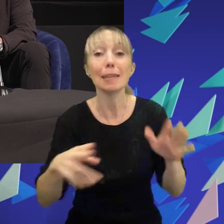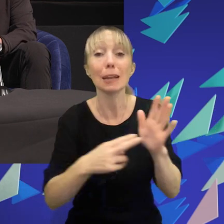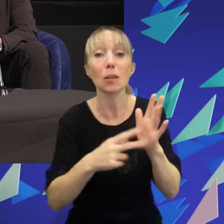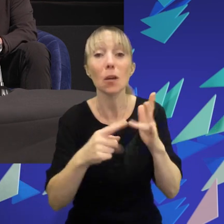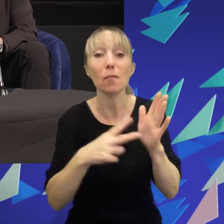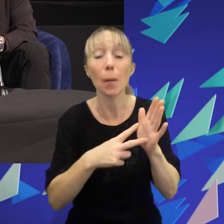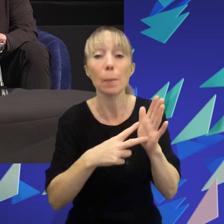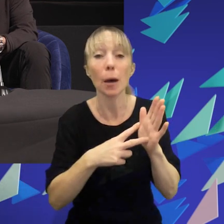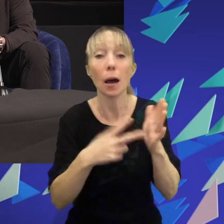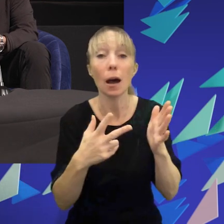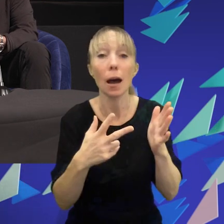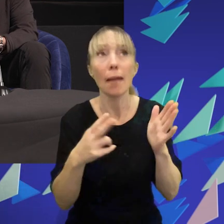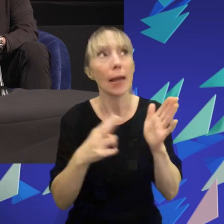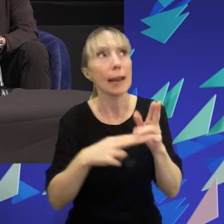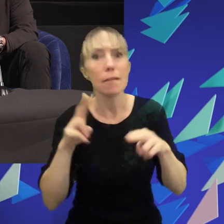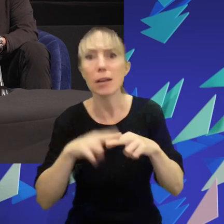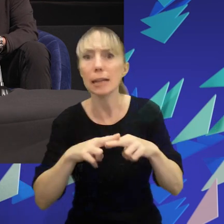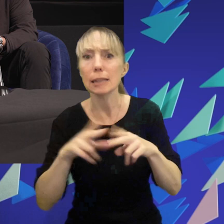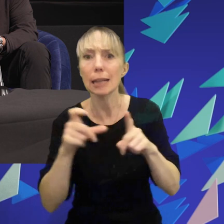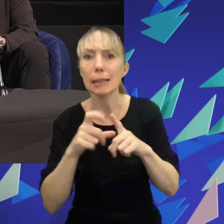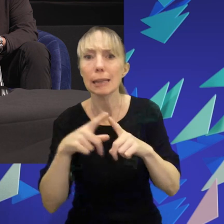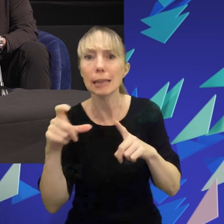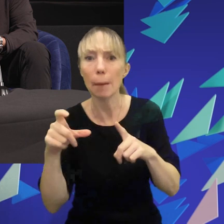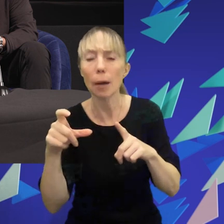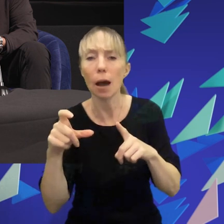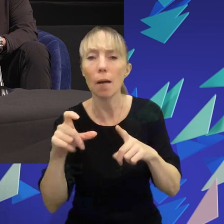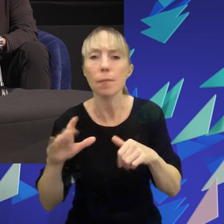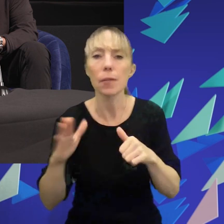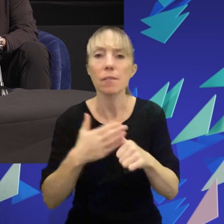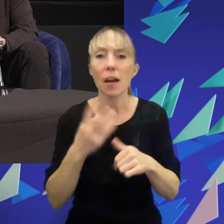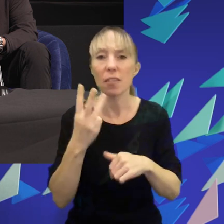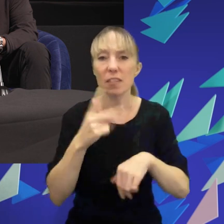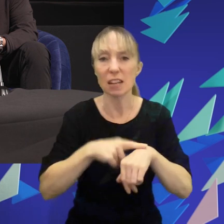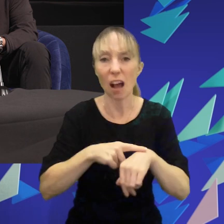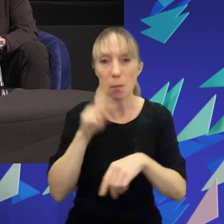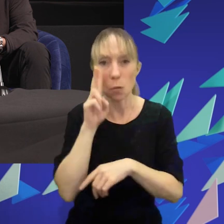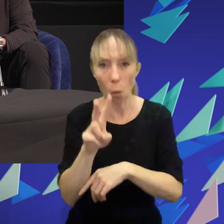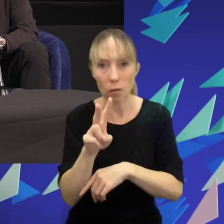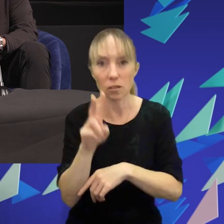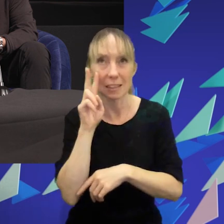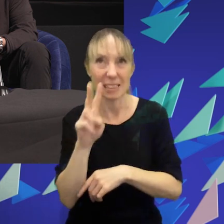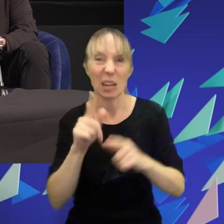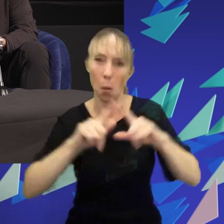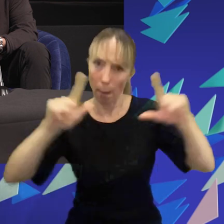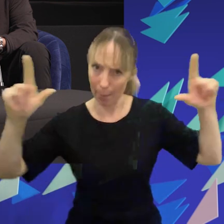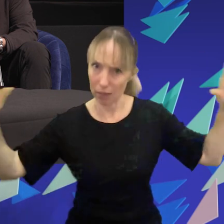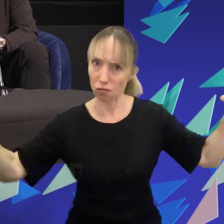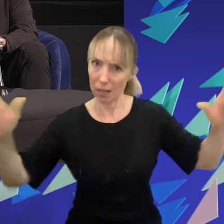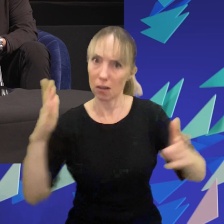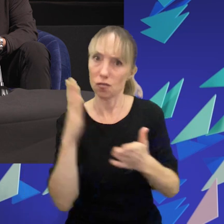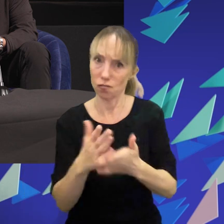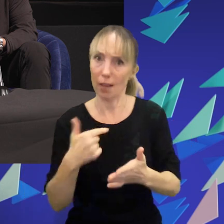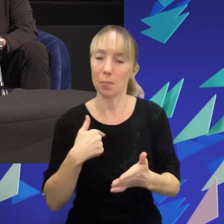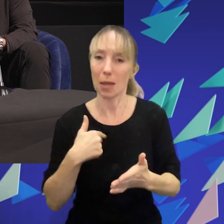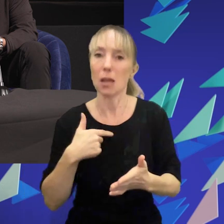and then coming out on Netflix in December. The first three times you watch the film, see it on the big screen, and trust me, you will want